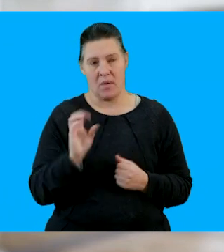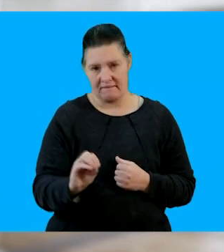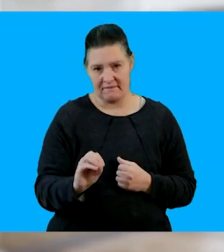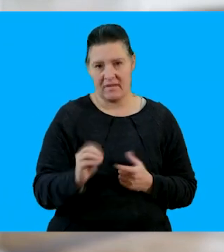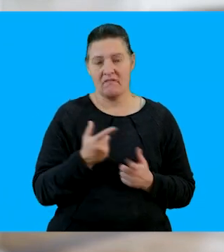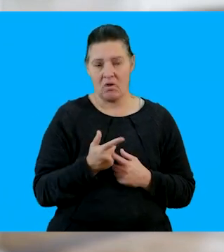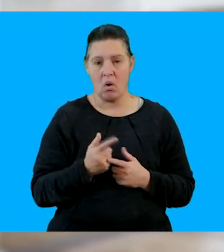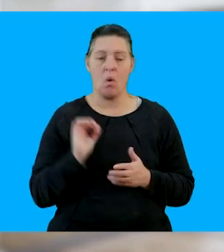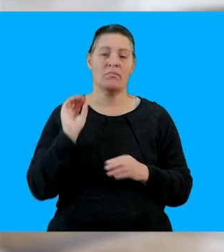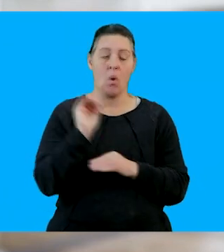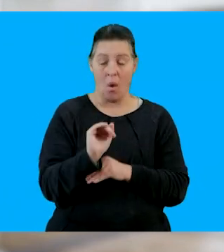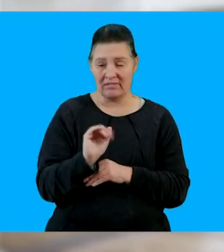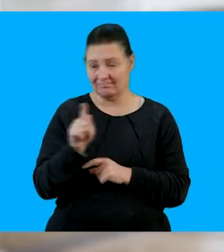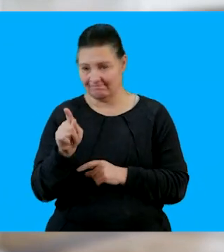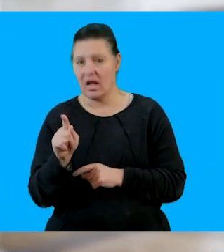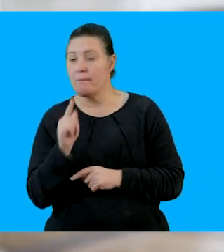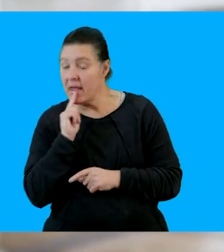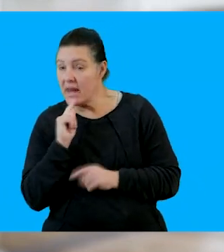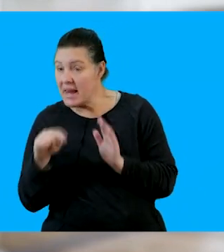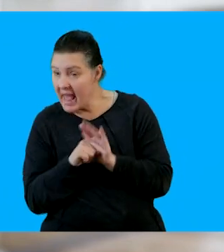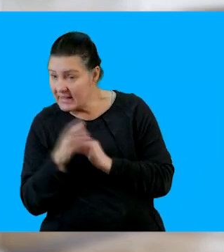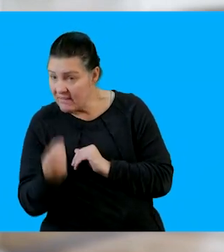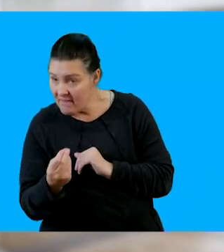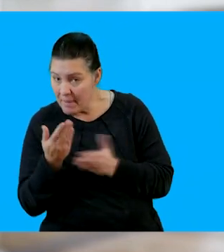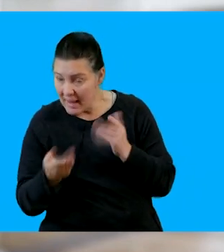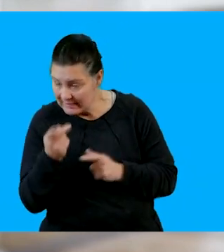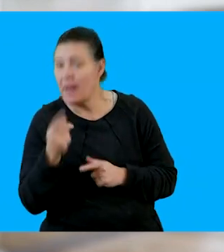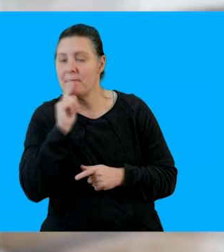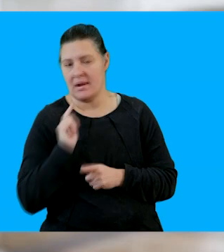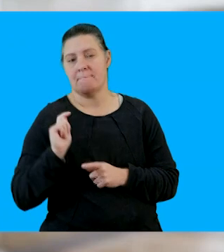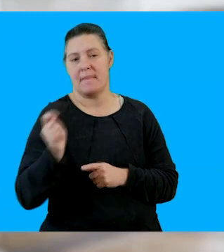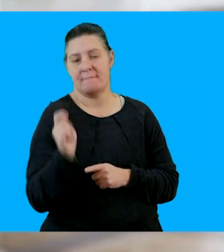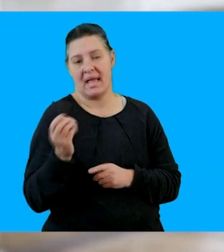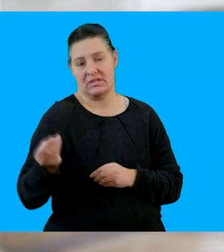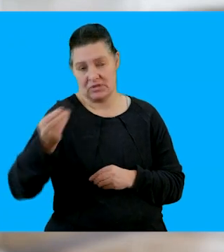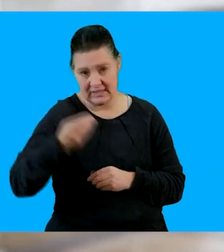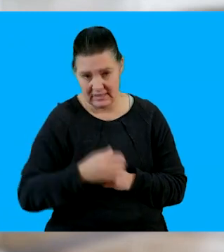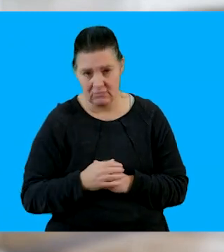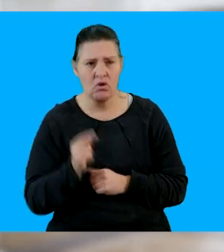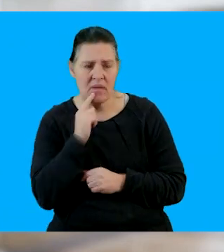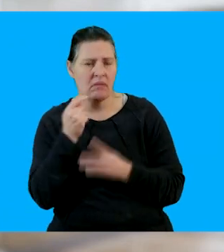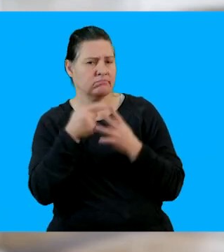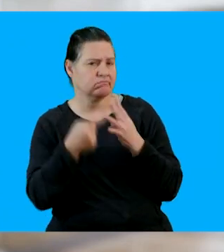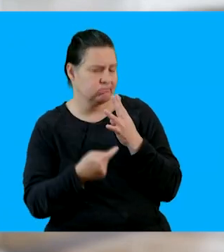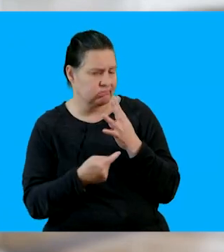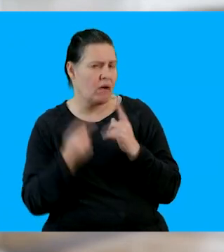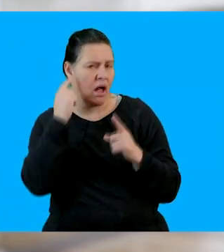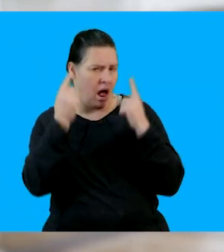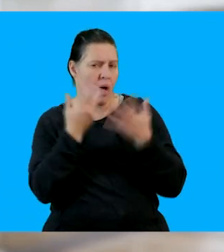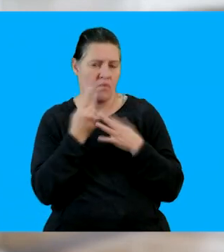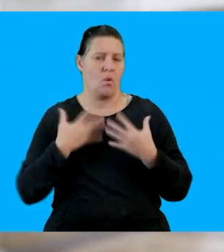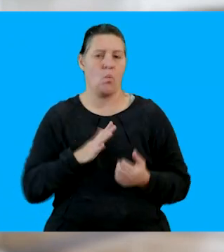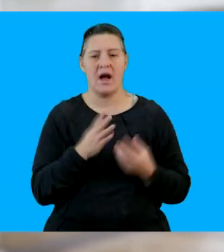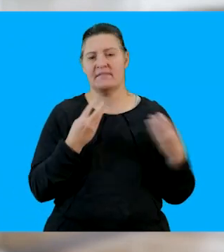have overdrawn to the bank. That's how they are making money. So these are the sources of funding that you can consider when you want